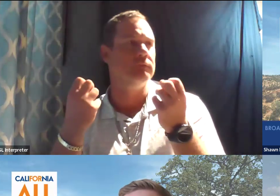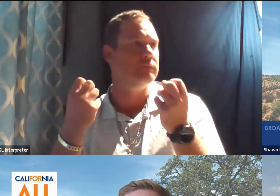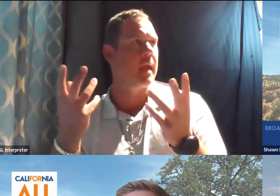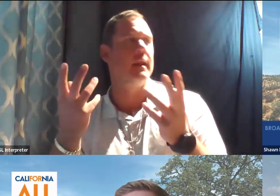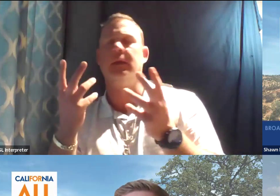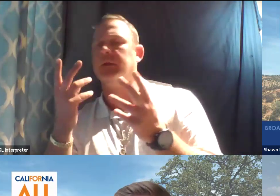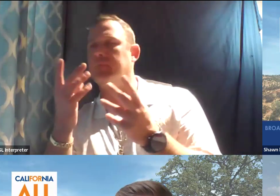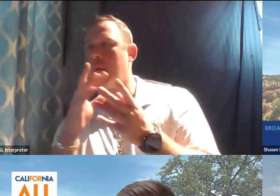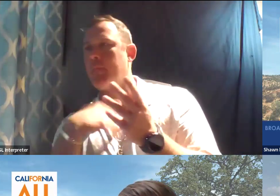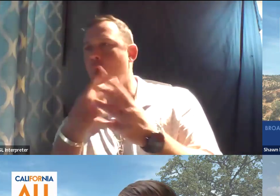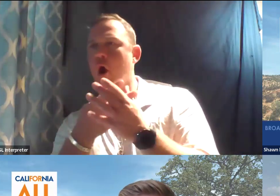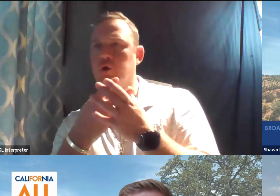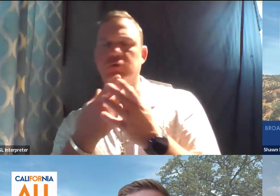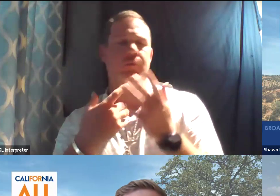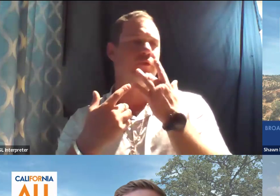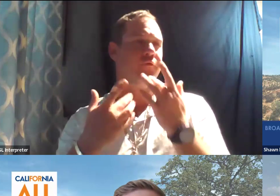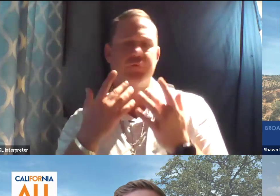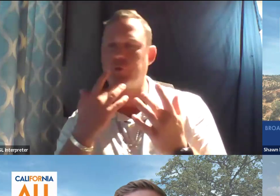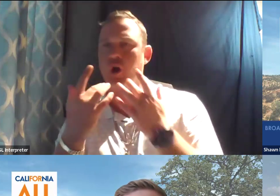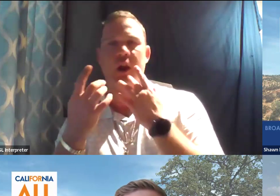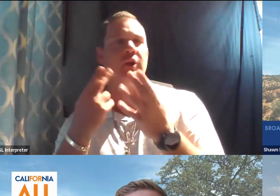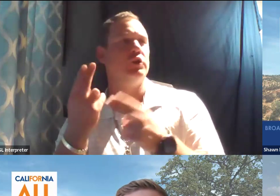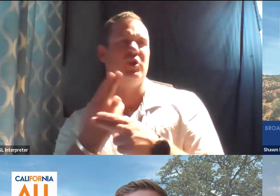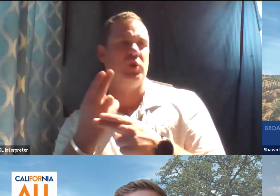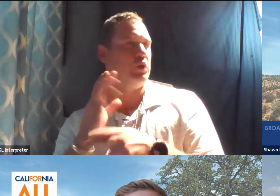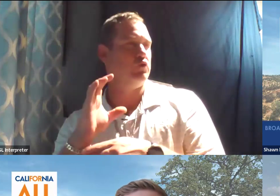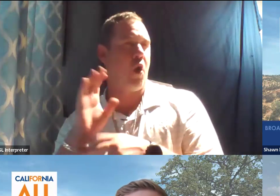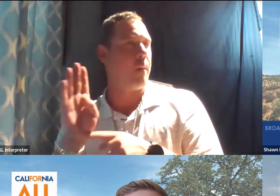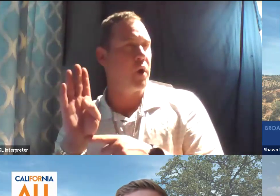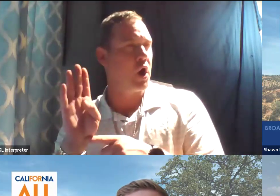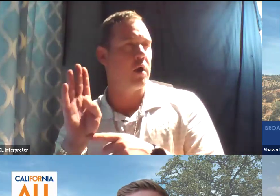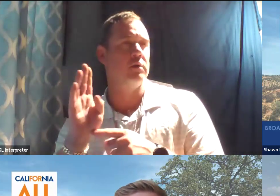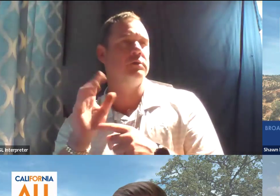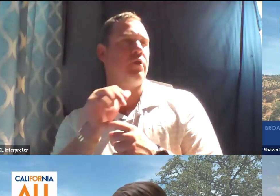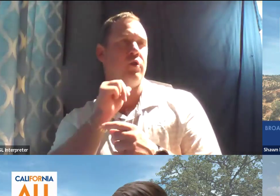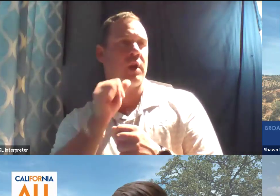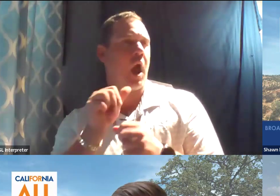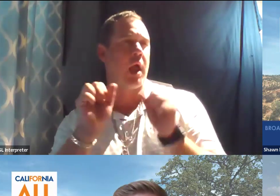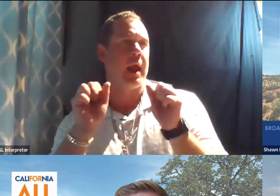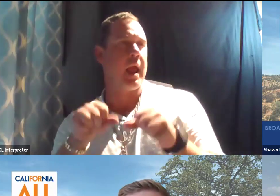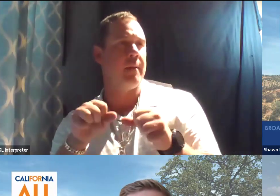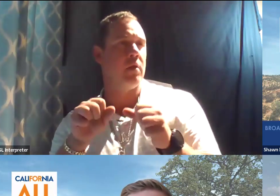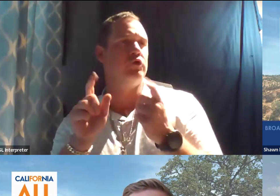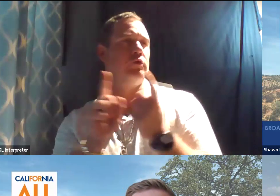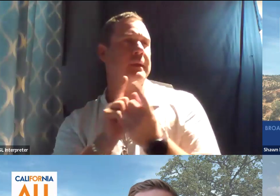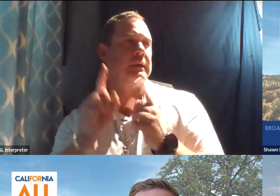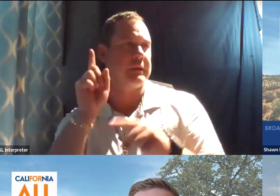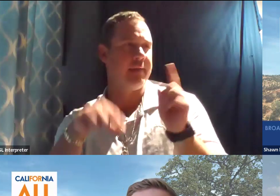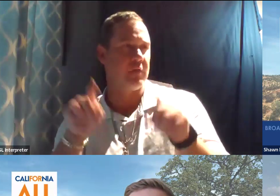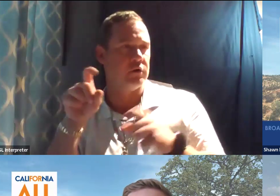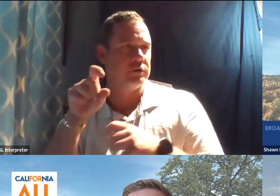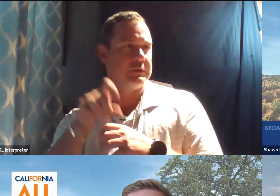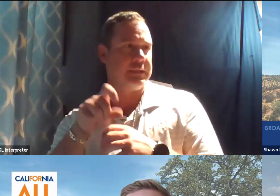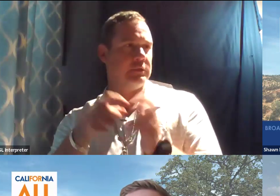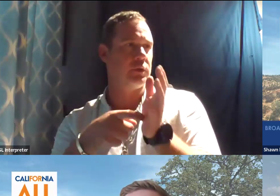partners have mentioned that they would prefer not to utilize Chromebooks because Chromebooks are not able to meet the diverse needs that